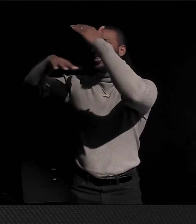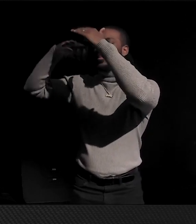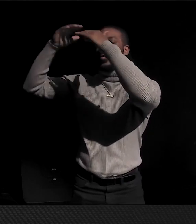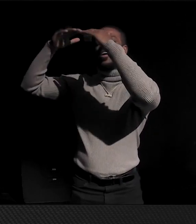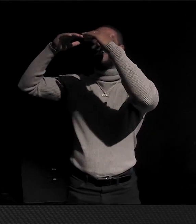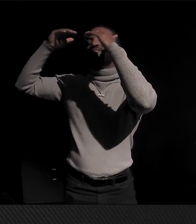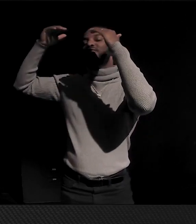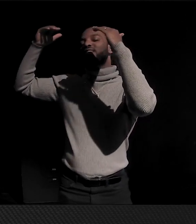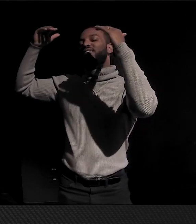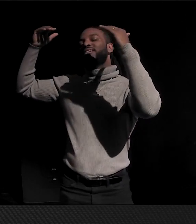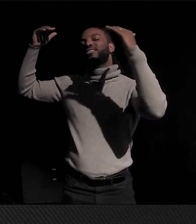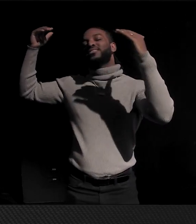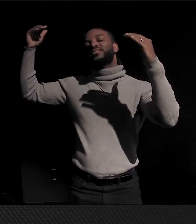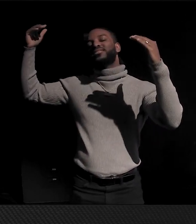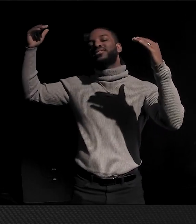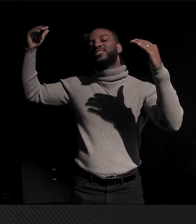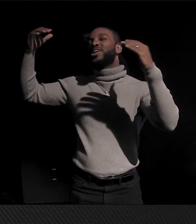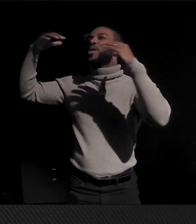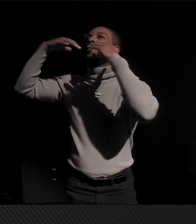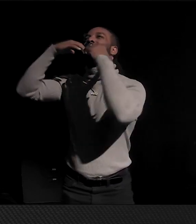Father in heaven,